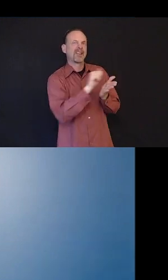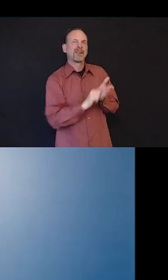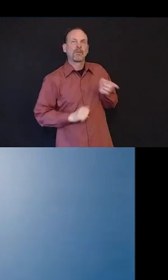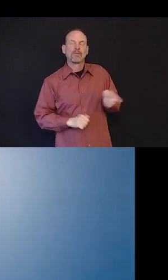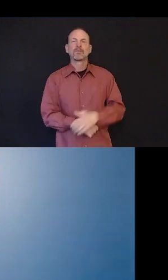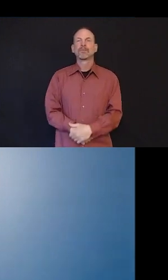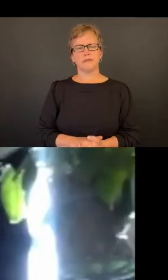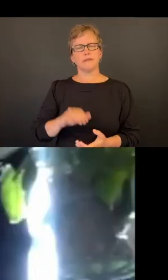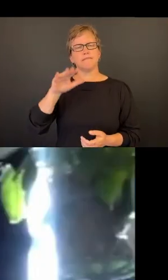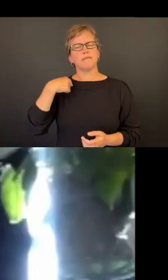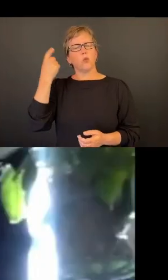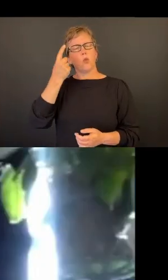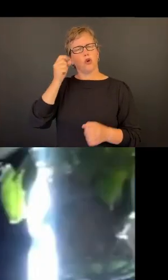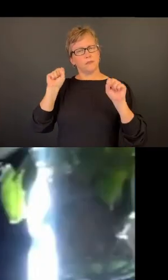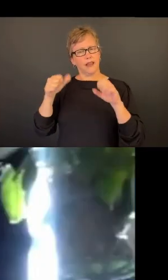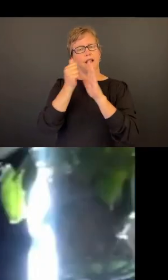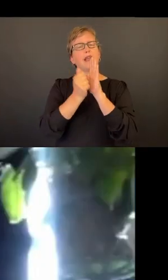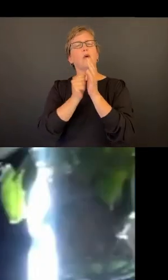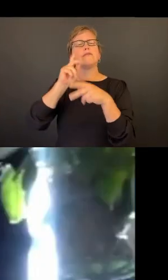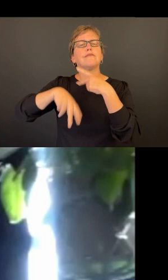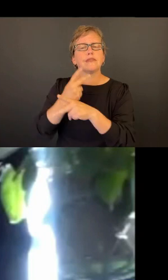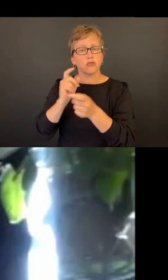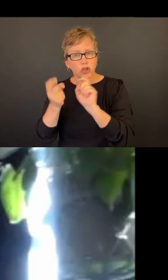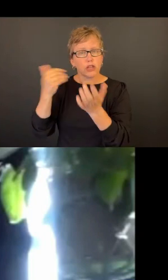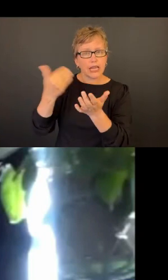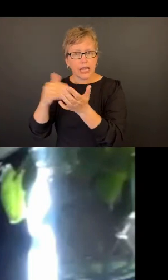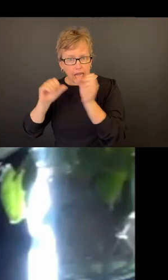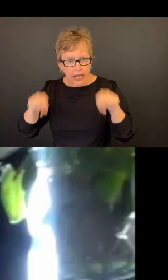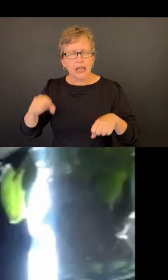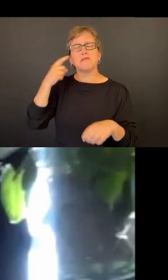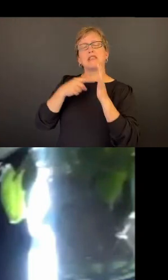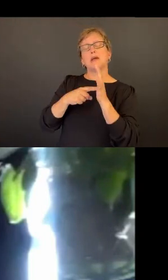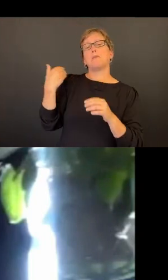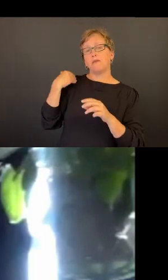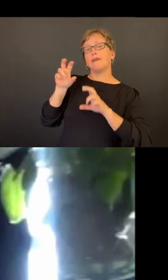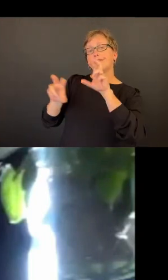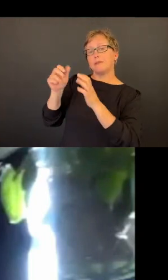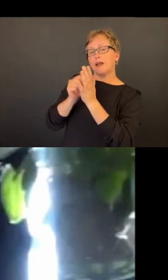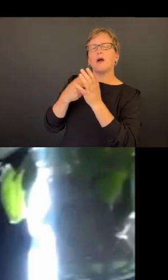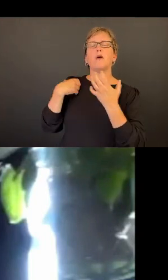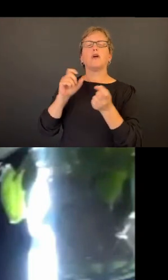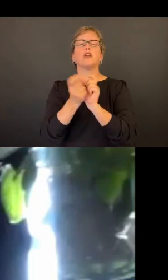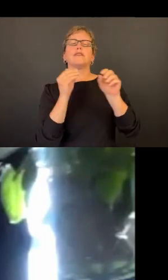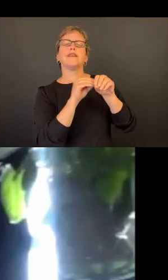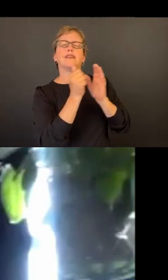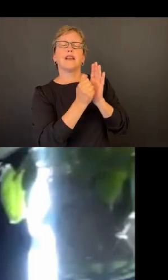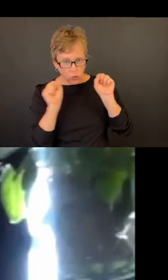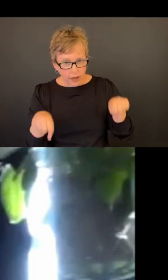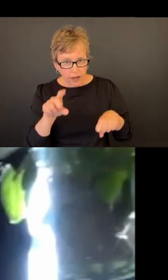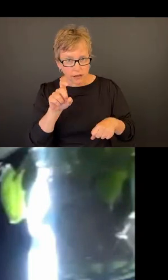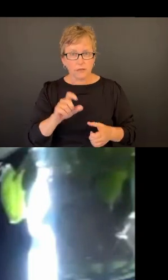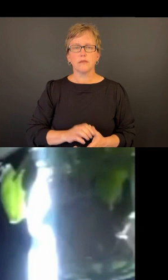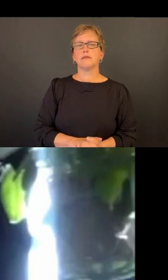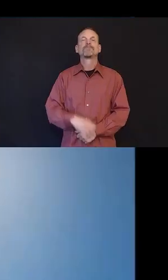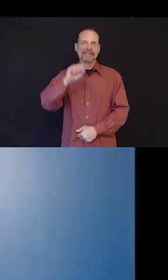the account to set it up. Can you change the type of account more than once? Like if you want to change it from investment to savings, could you do